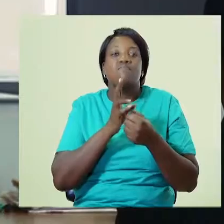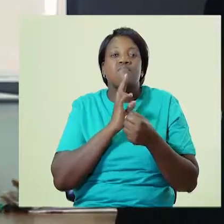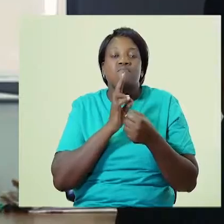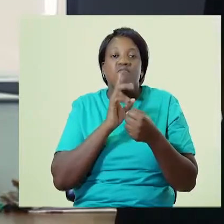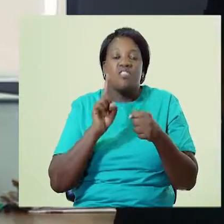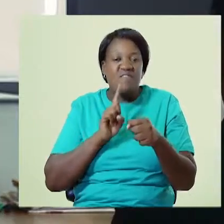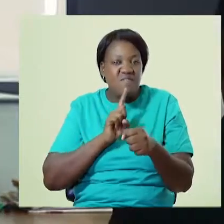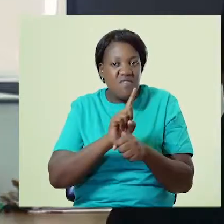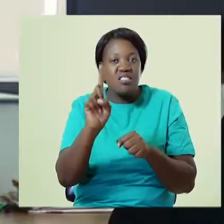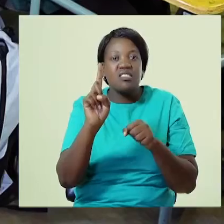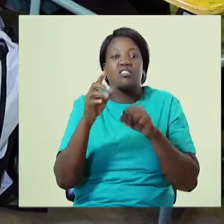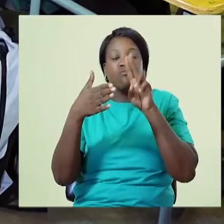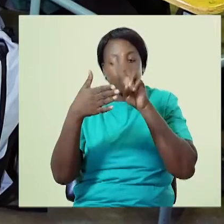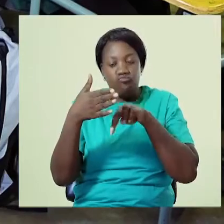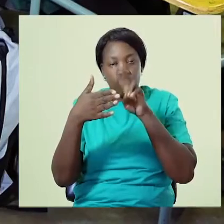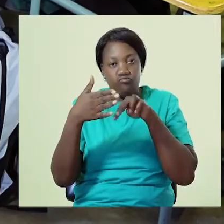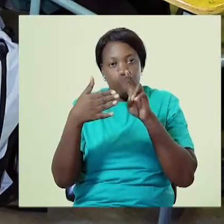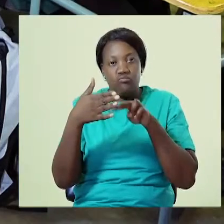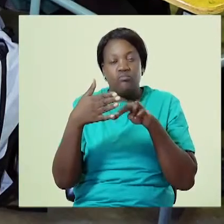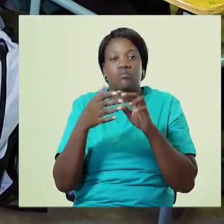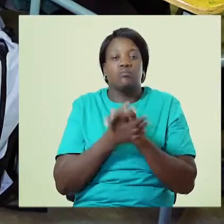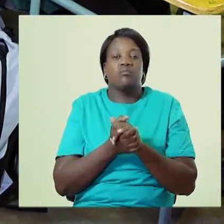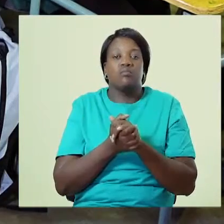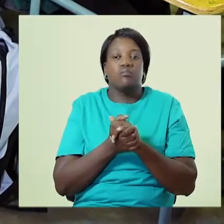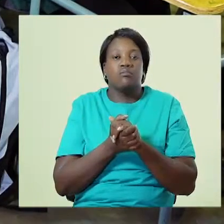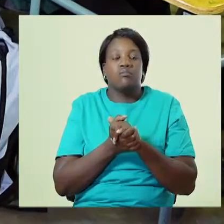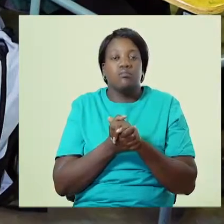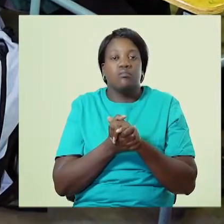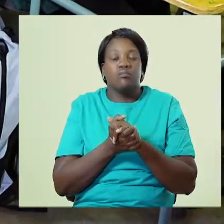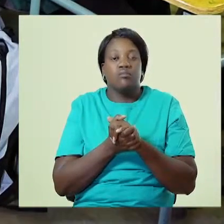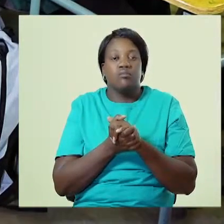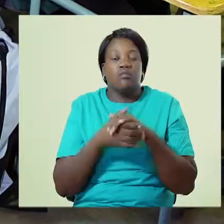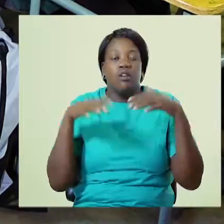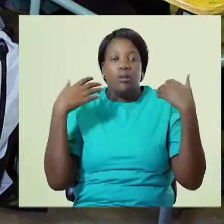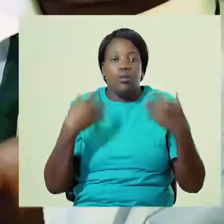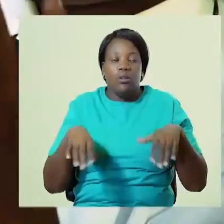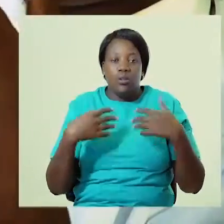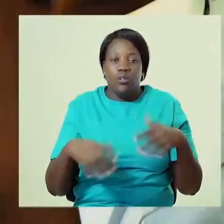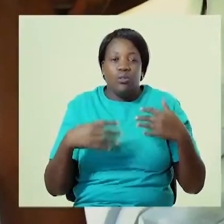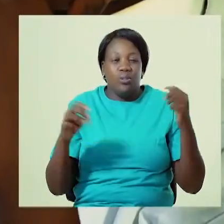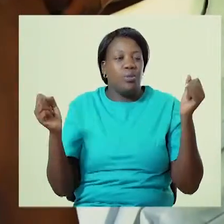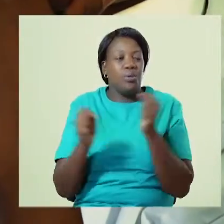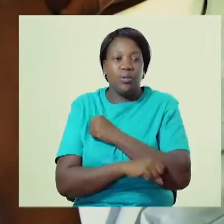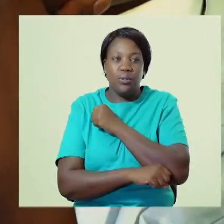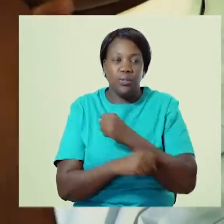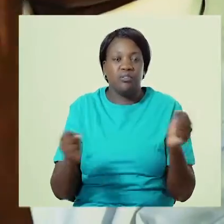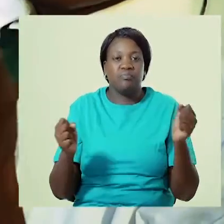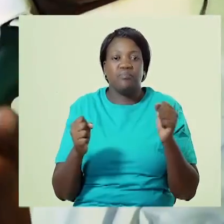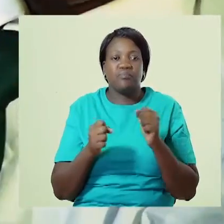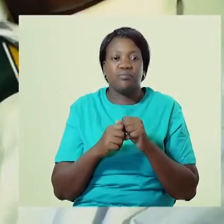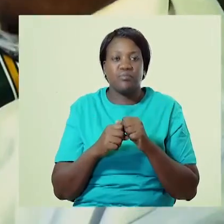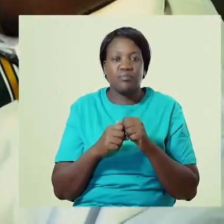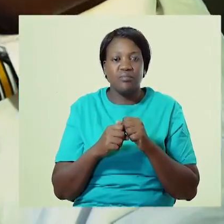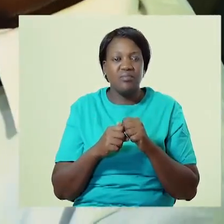the first reading. Sure. Miss, will that even be possible? I mean, since